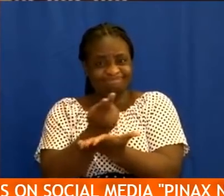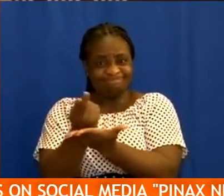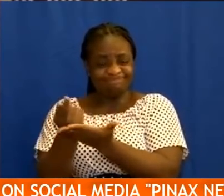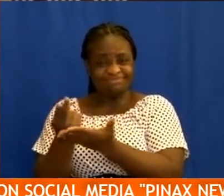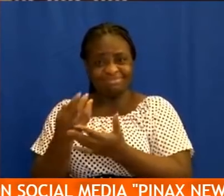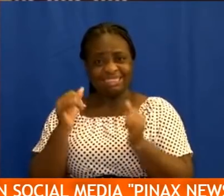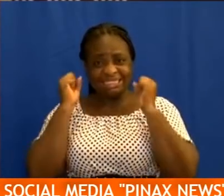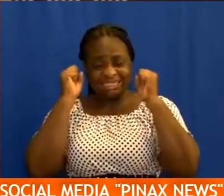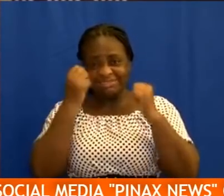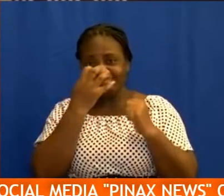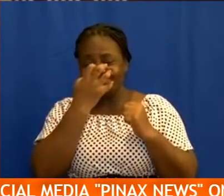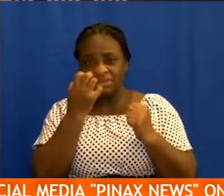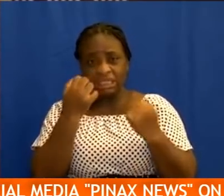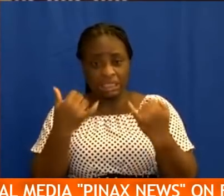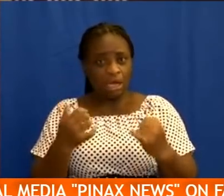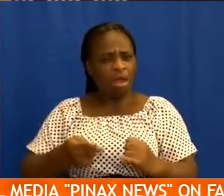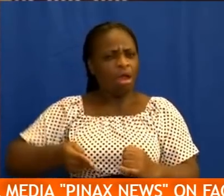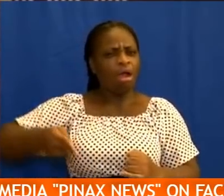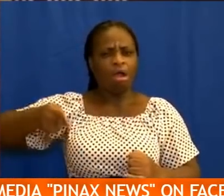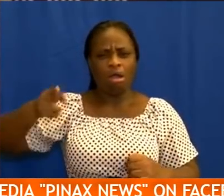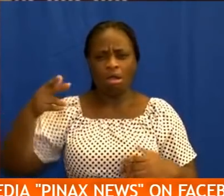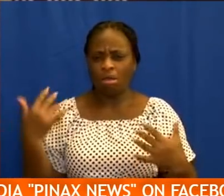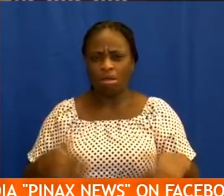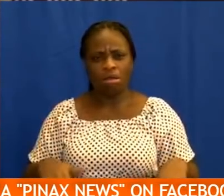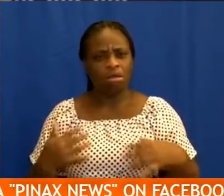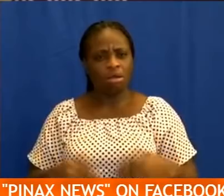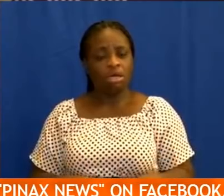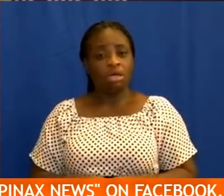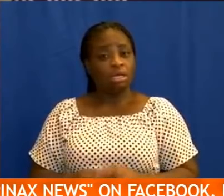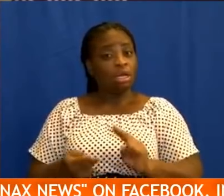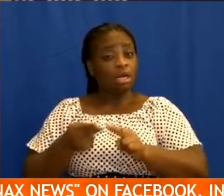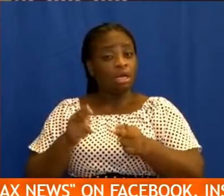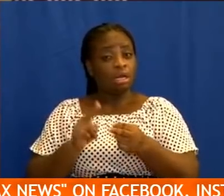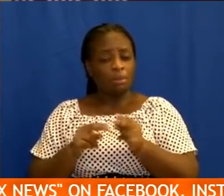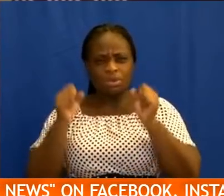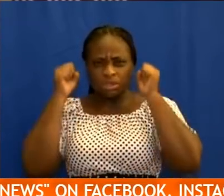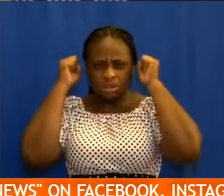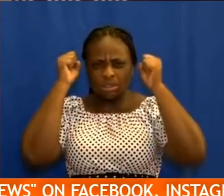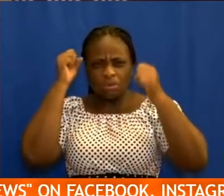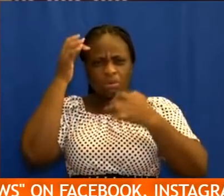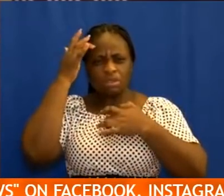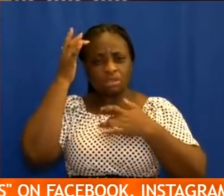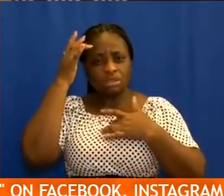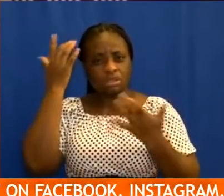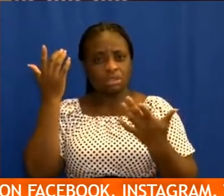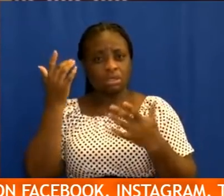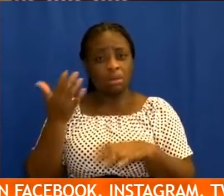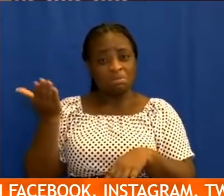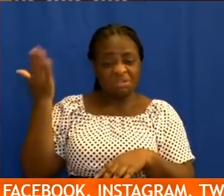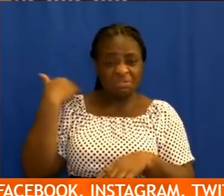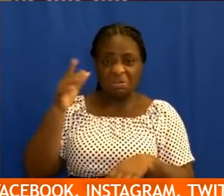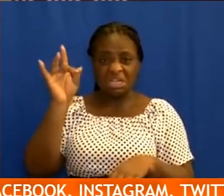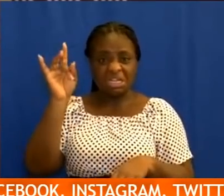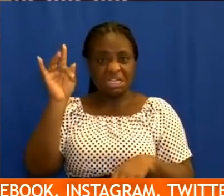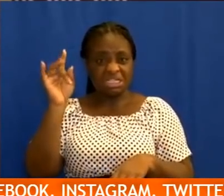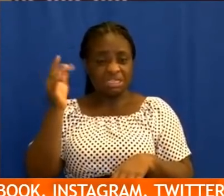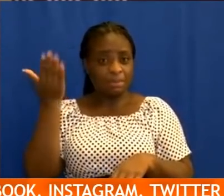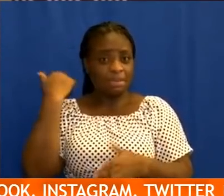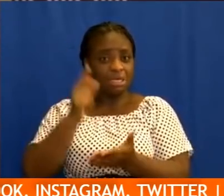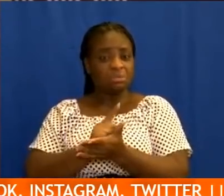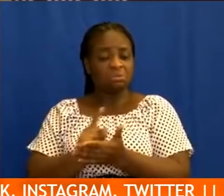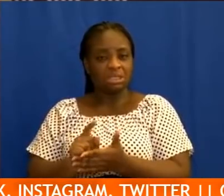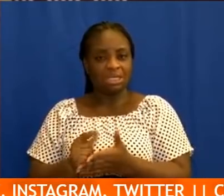day, Biani recorded 200 new cases. 200 new cases among four are in a critical condition. People are dying, and